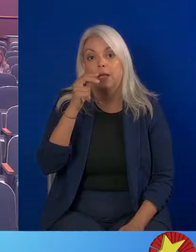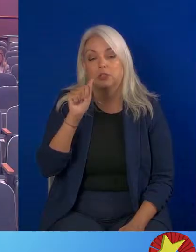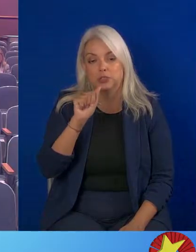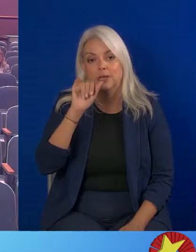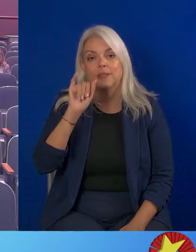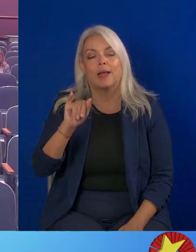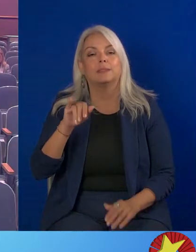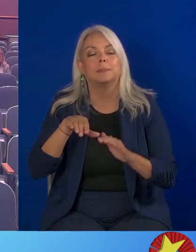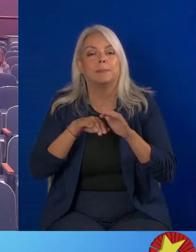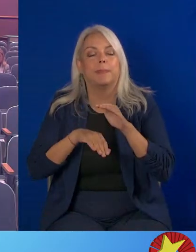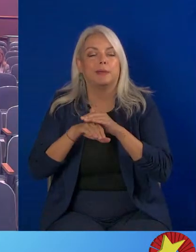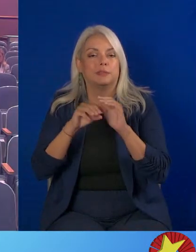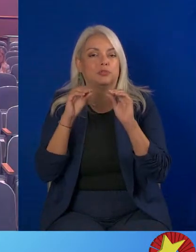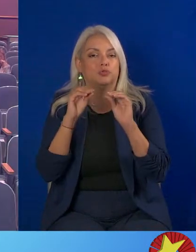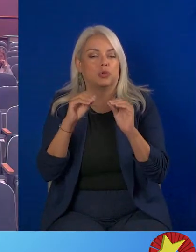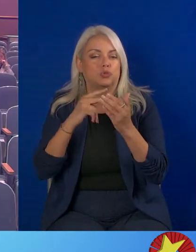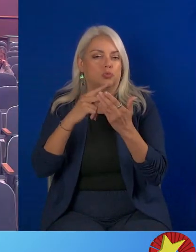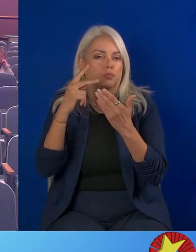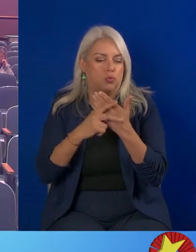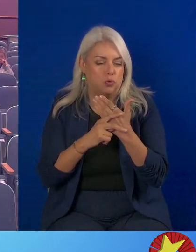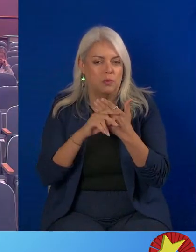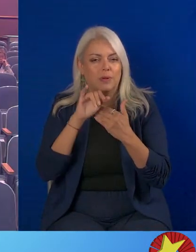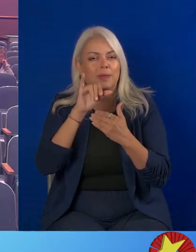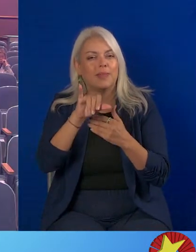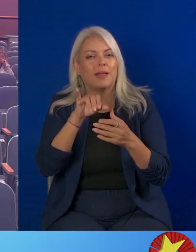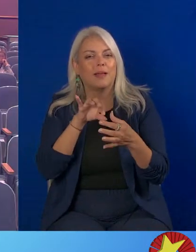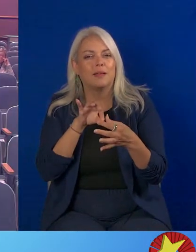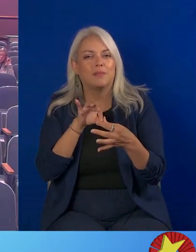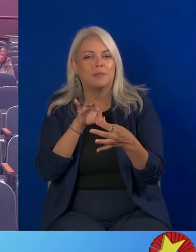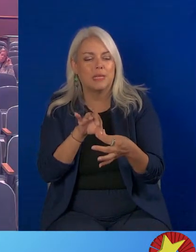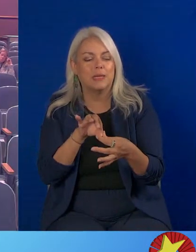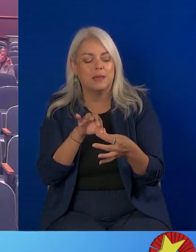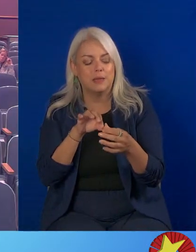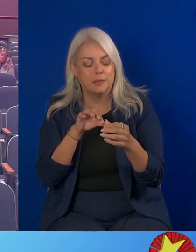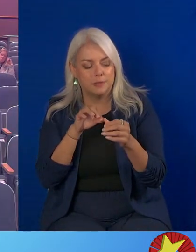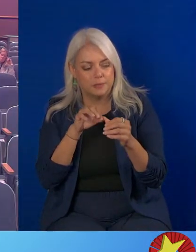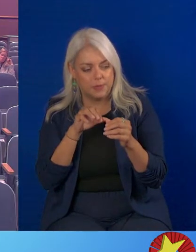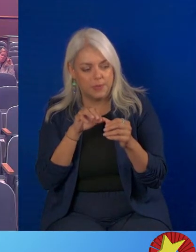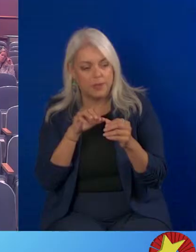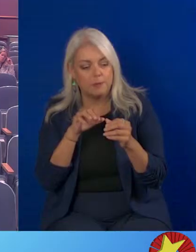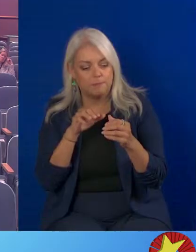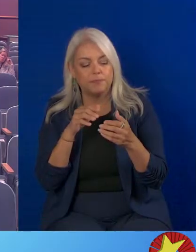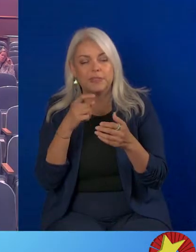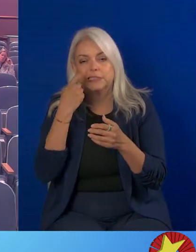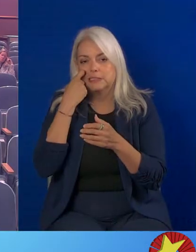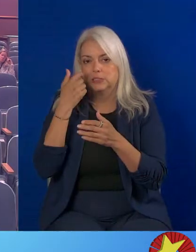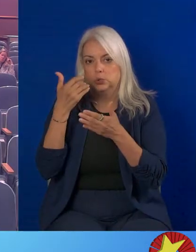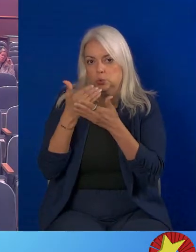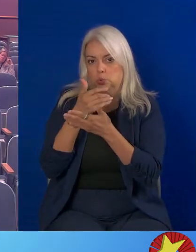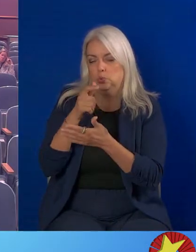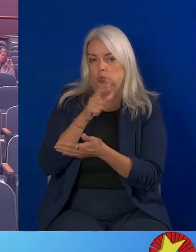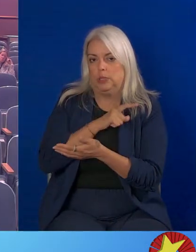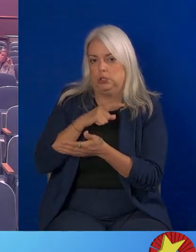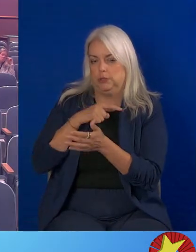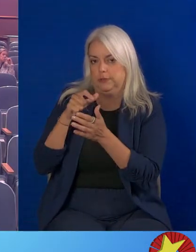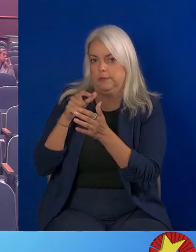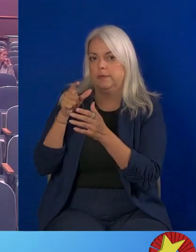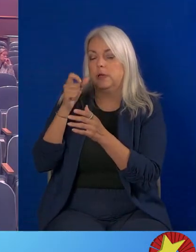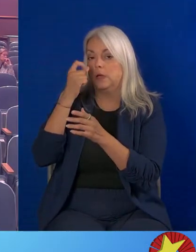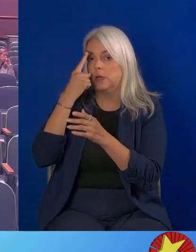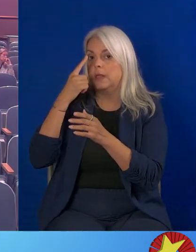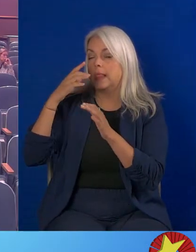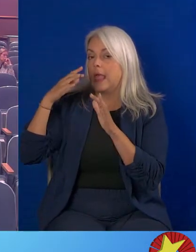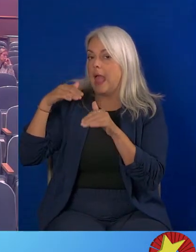program, this is in response to new legislation, which has not been actually